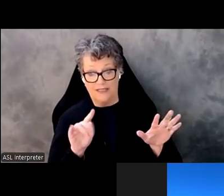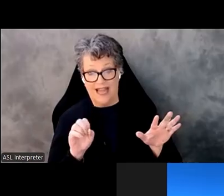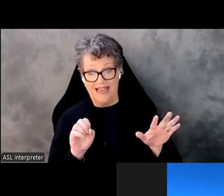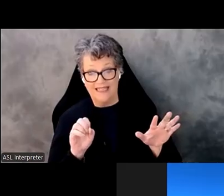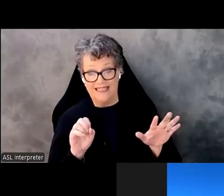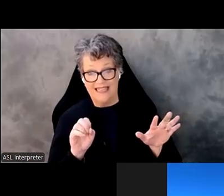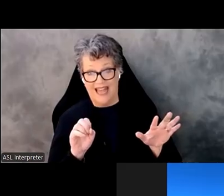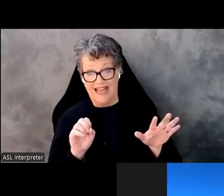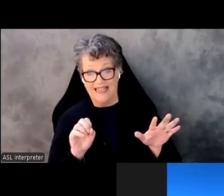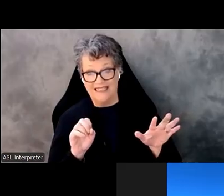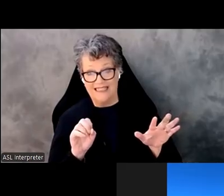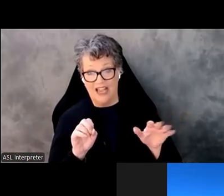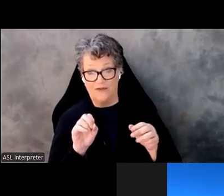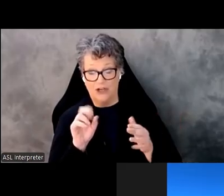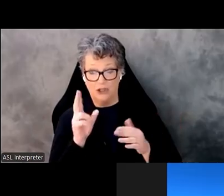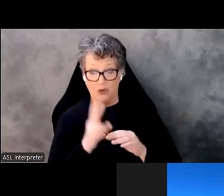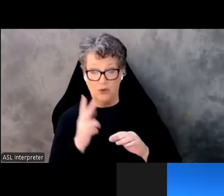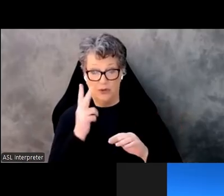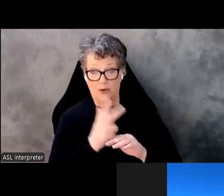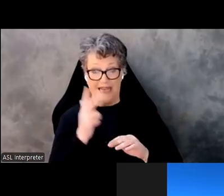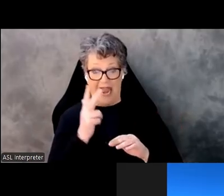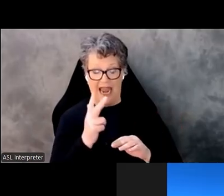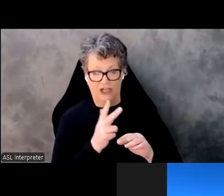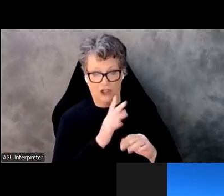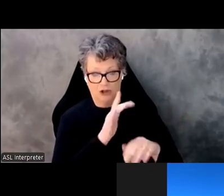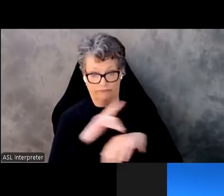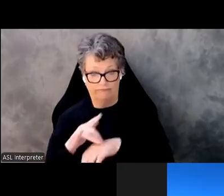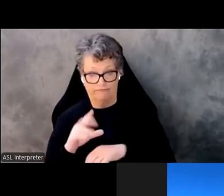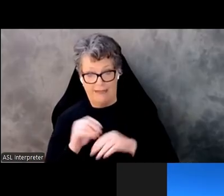flipping a neighborhood every 2 or 3 days.